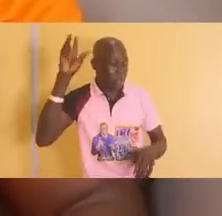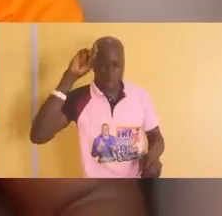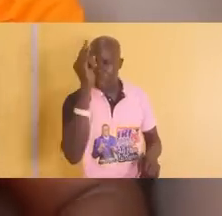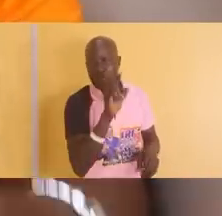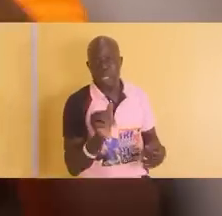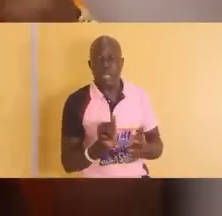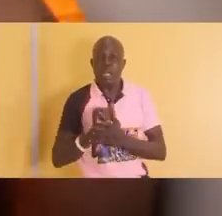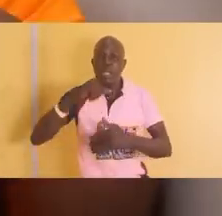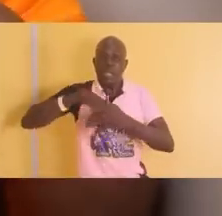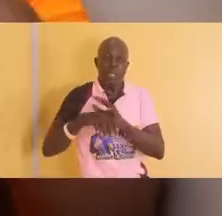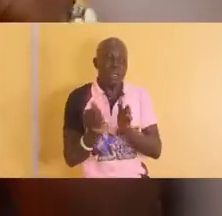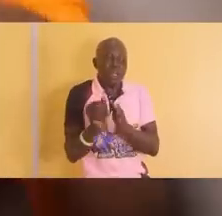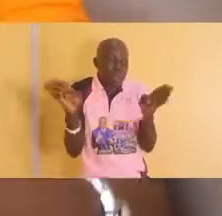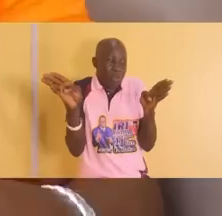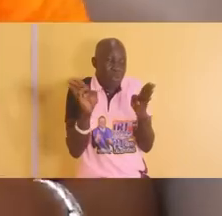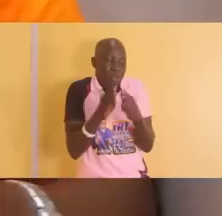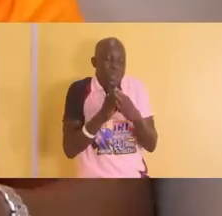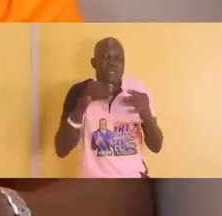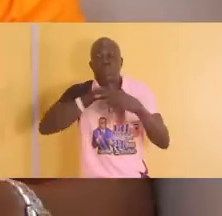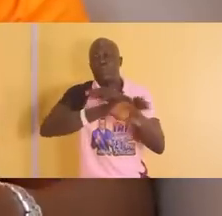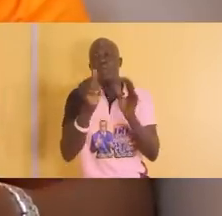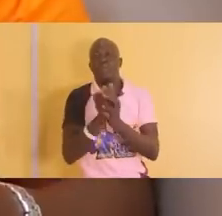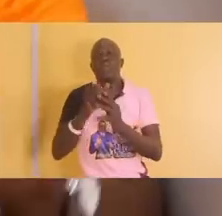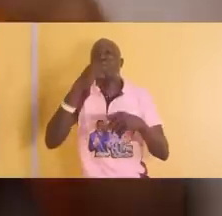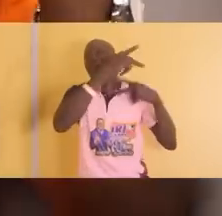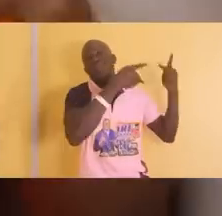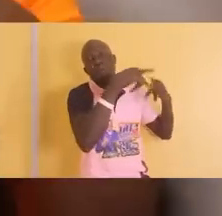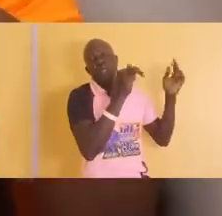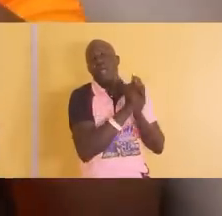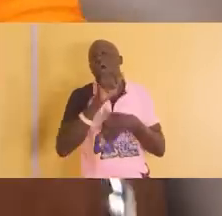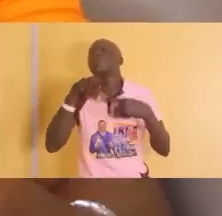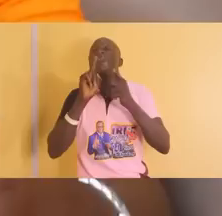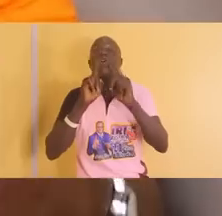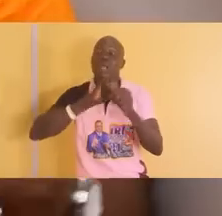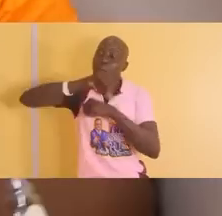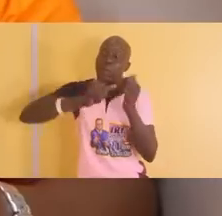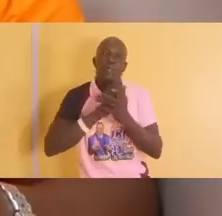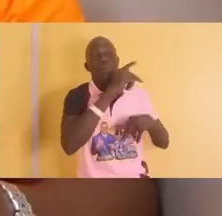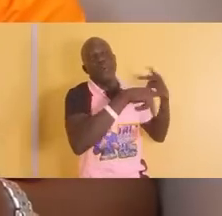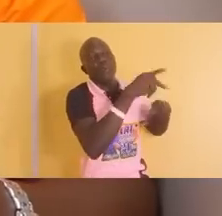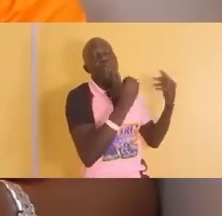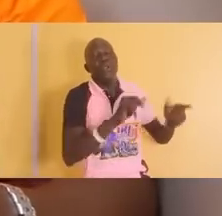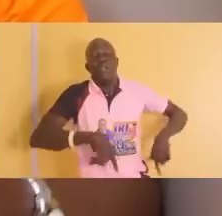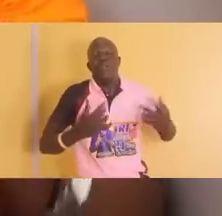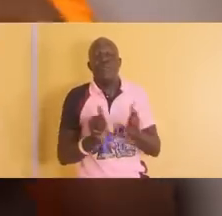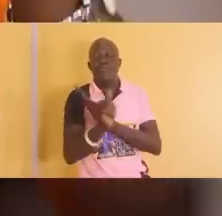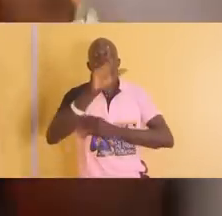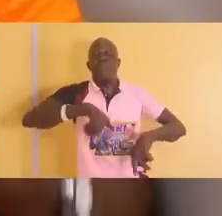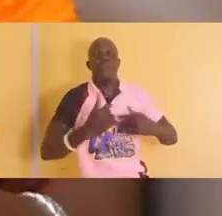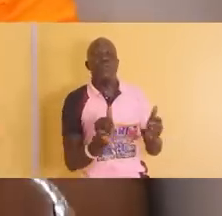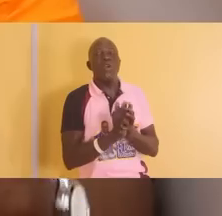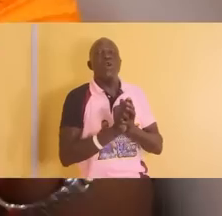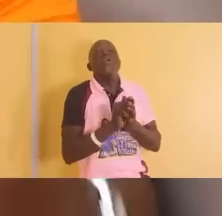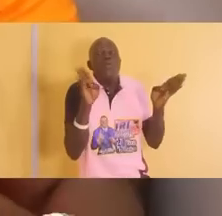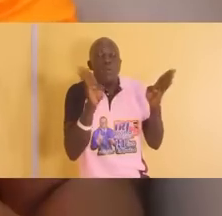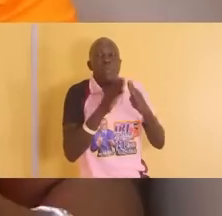Listen to me, sir. Having a country with the prophet. I'm talking about the only prophets of the living